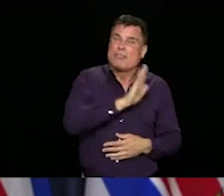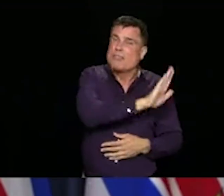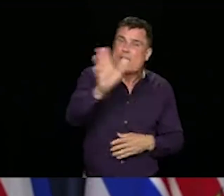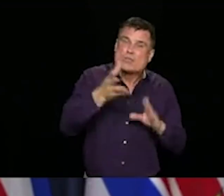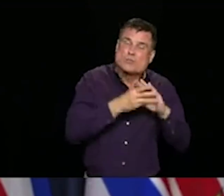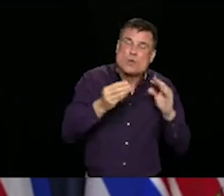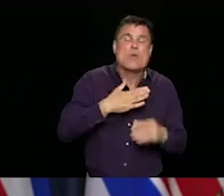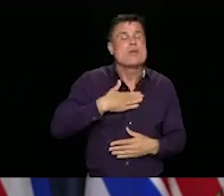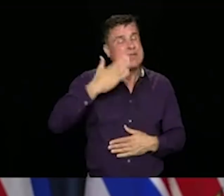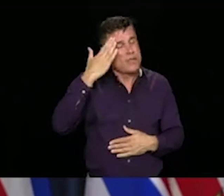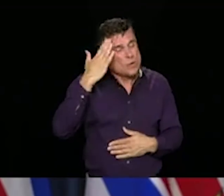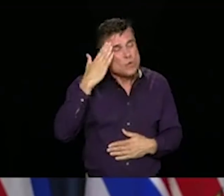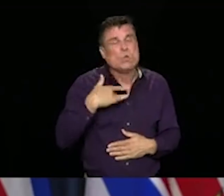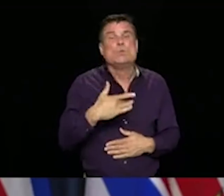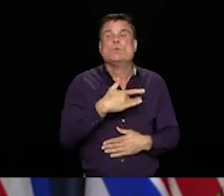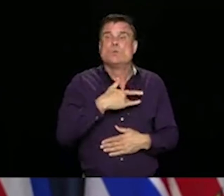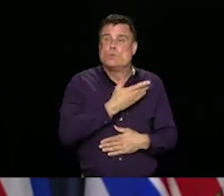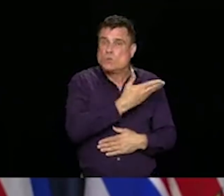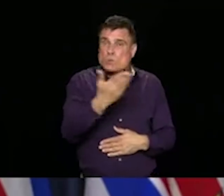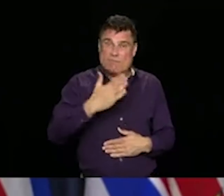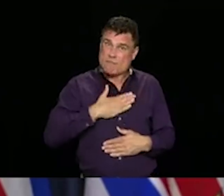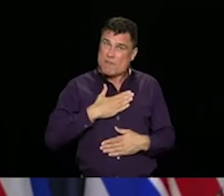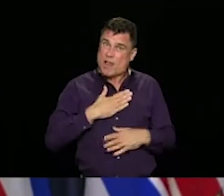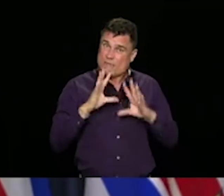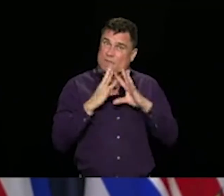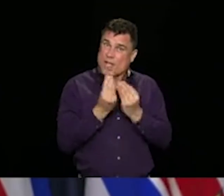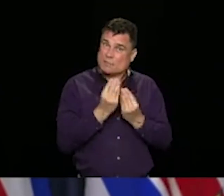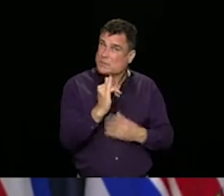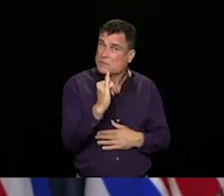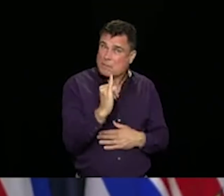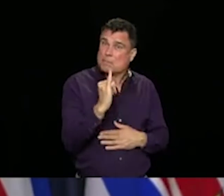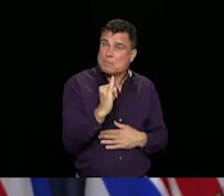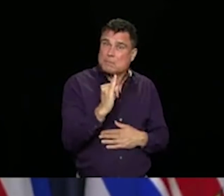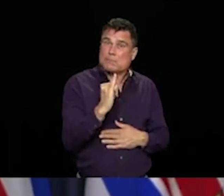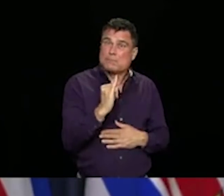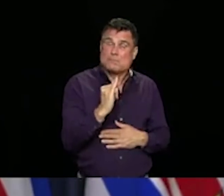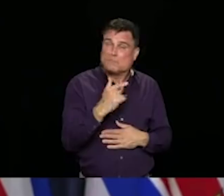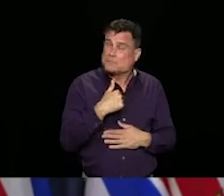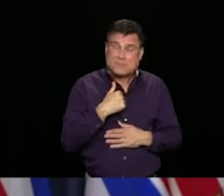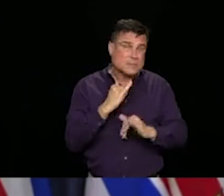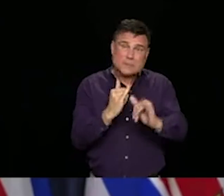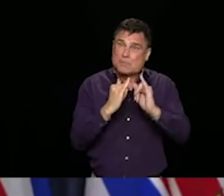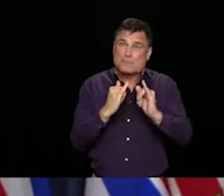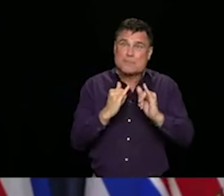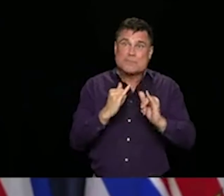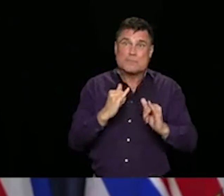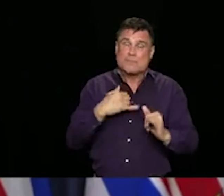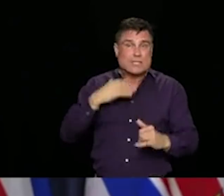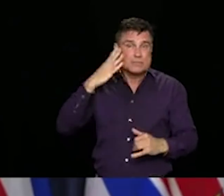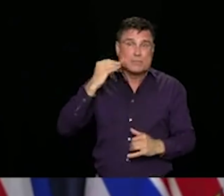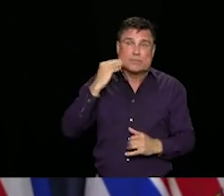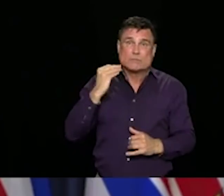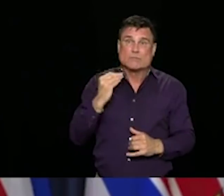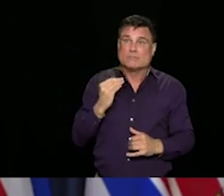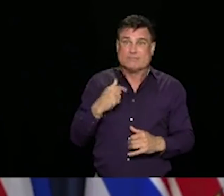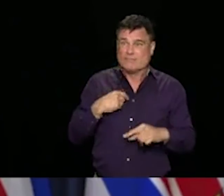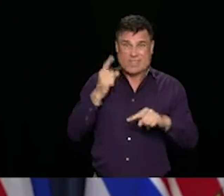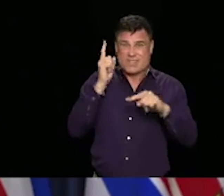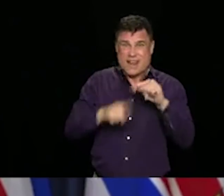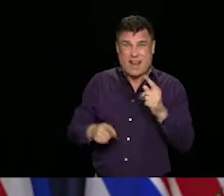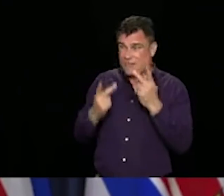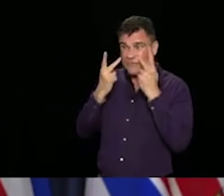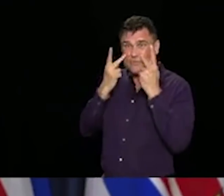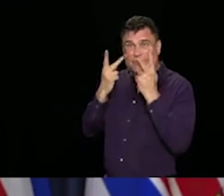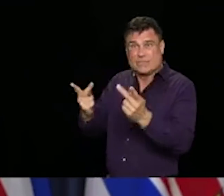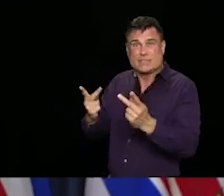just as it affects many, many other families, and we are thinking of all of you and wanting to be supportive of all of you. But for the moment, it is not